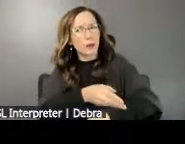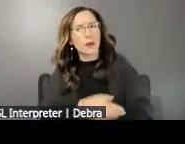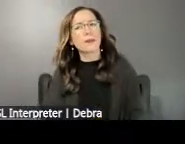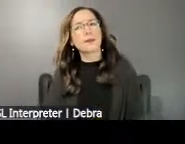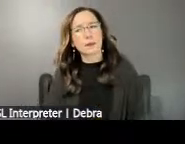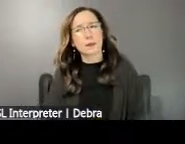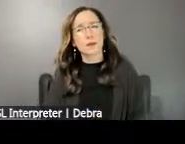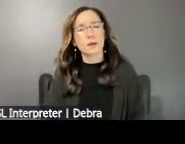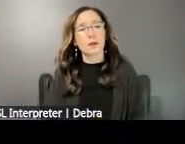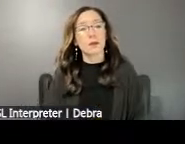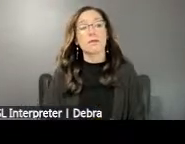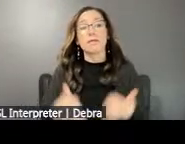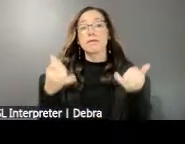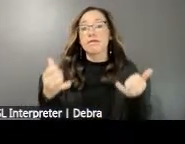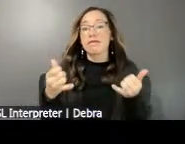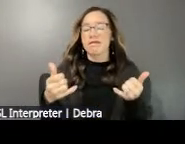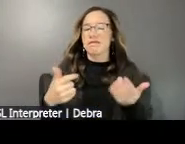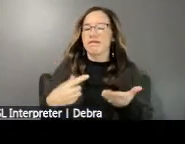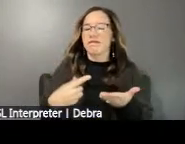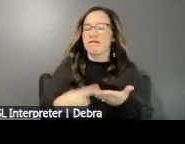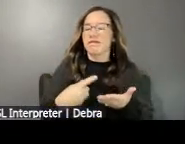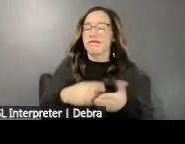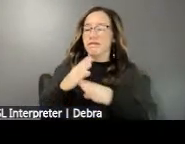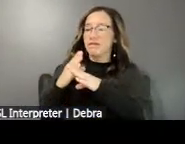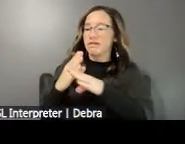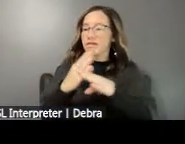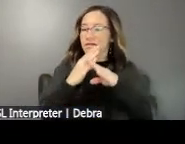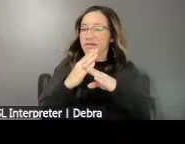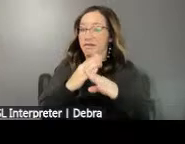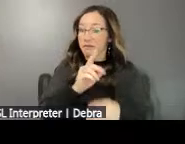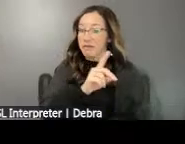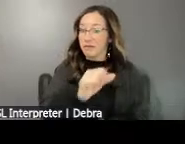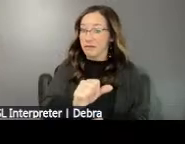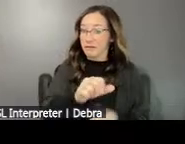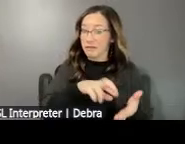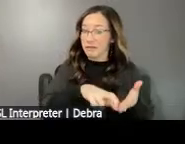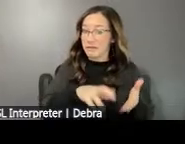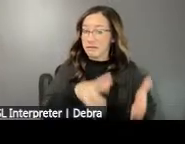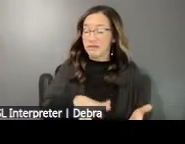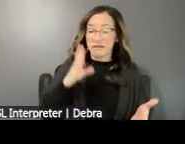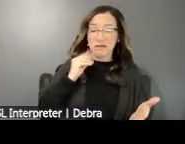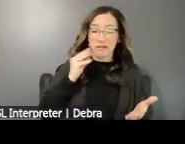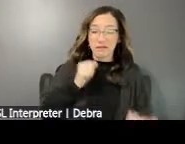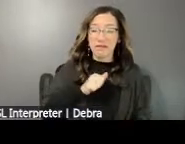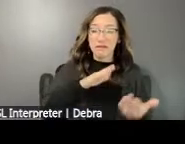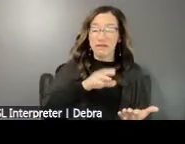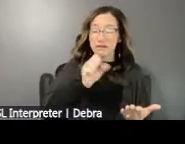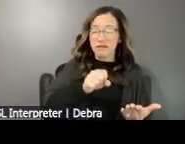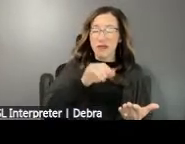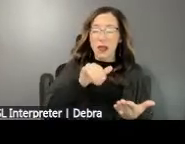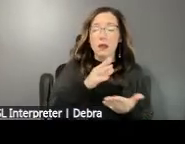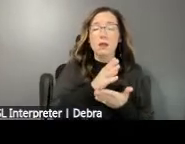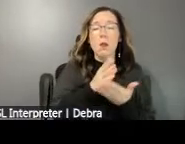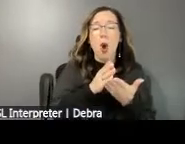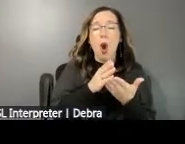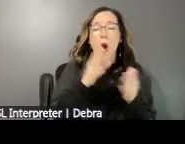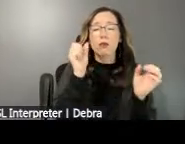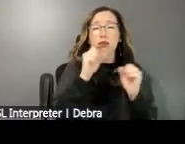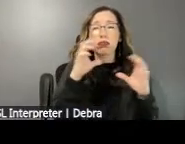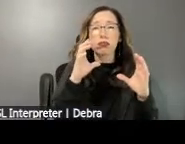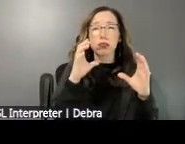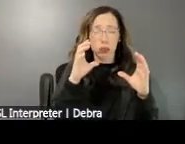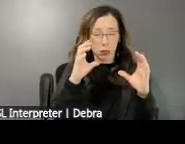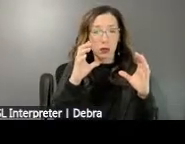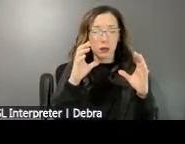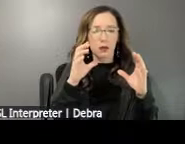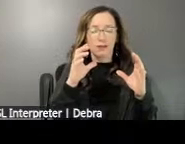Up to now, I've really discussed the barriers that disabled researchers face, but that's only part of the picture. We're also too